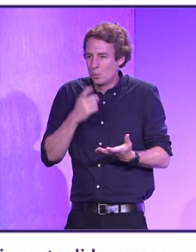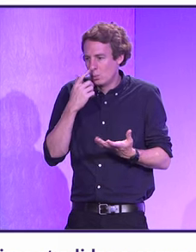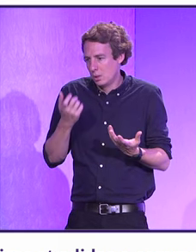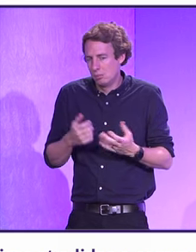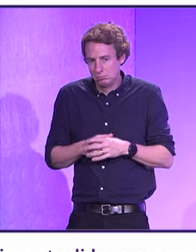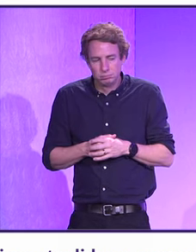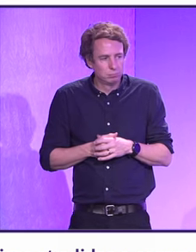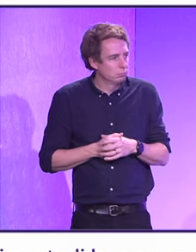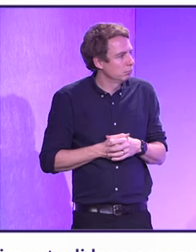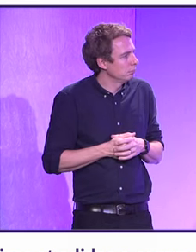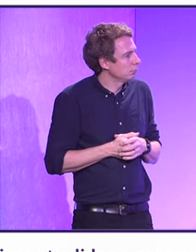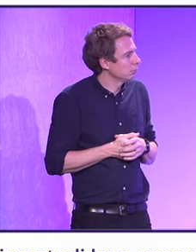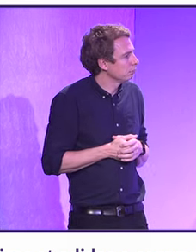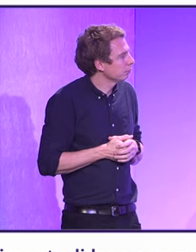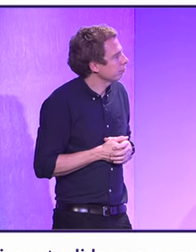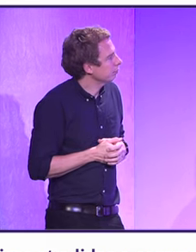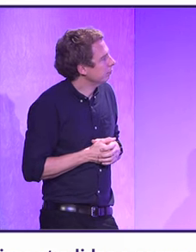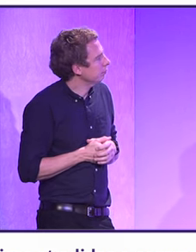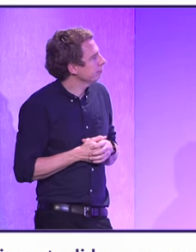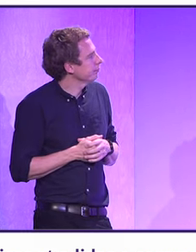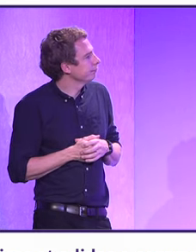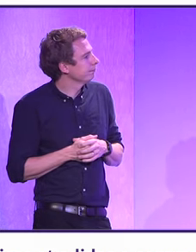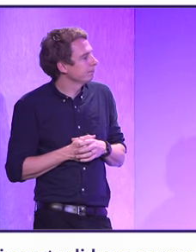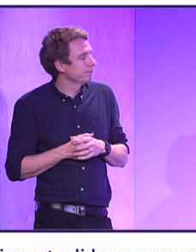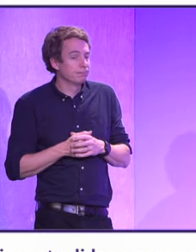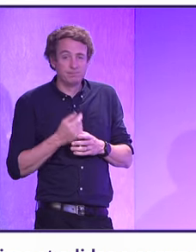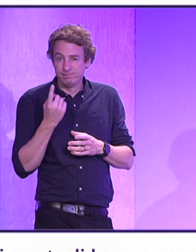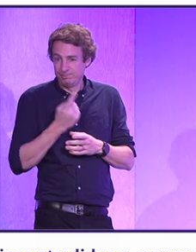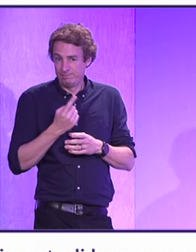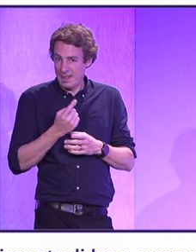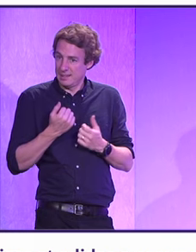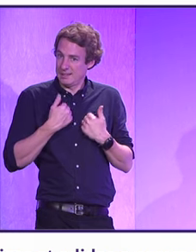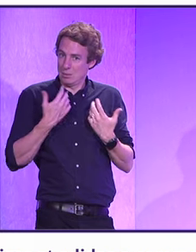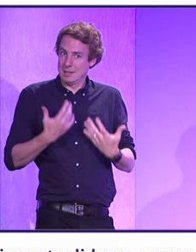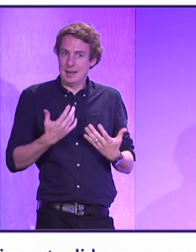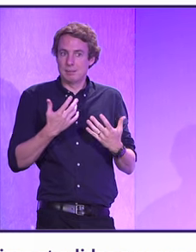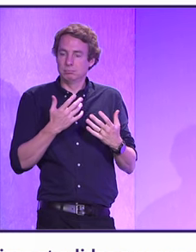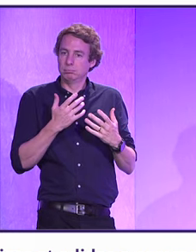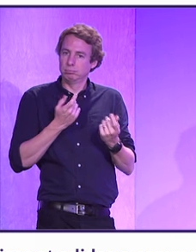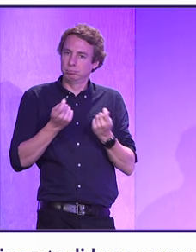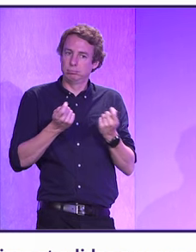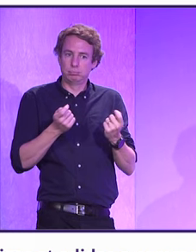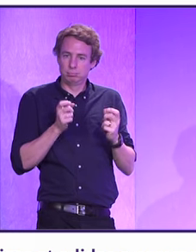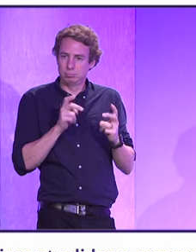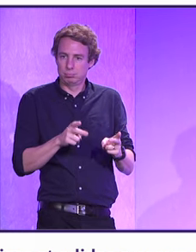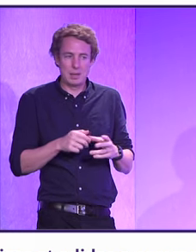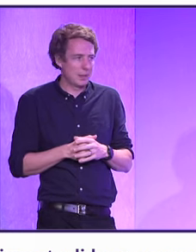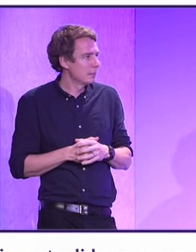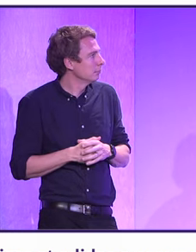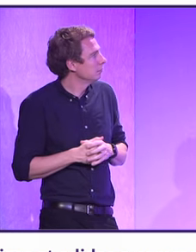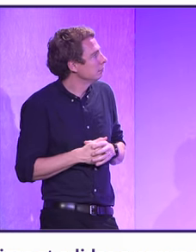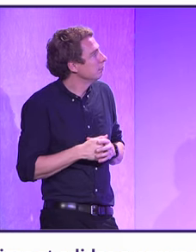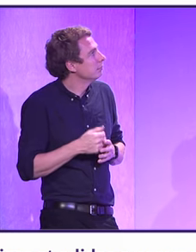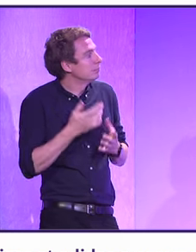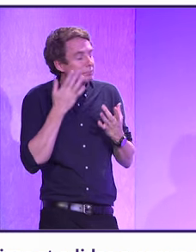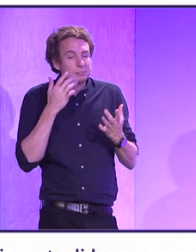if a team needs to deploy less frequently. Right? This is what we went to. I will drill down a little bit on the CI/CD to show